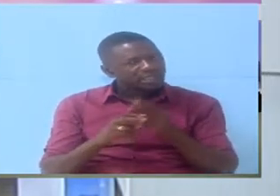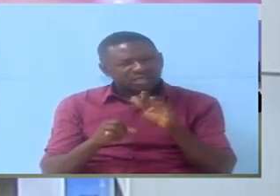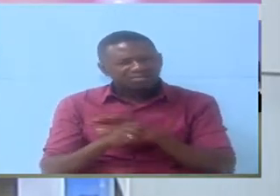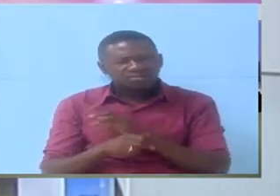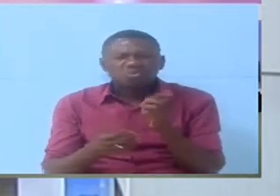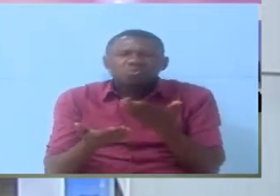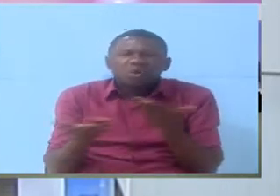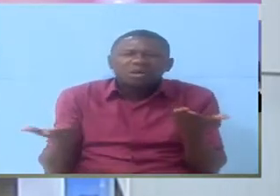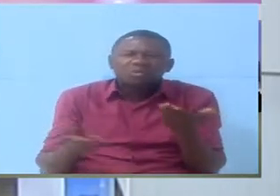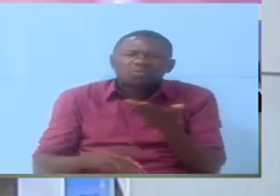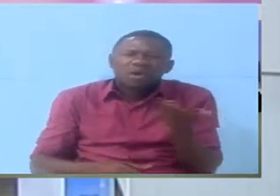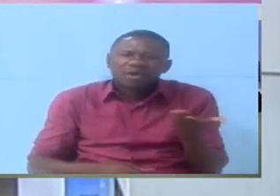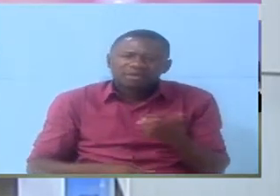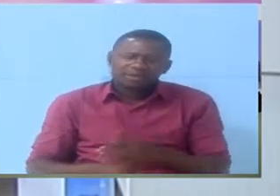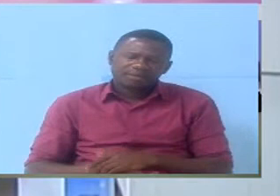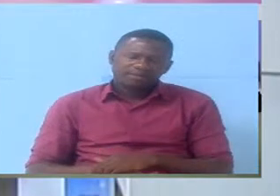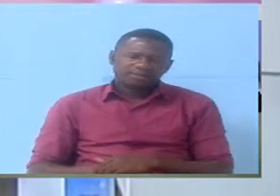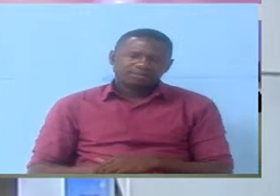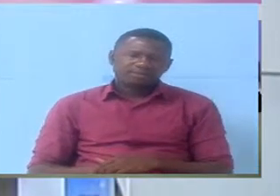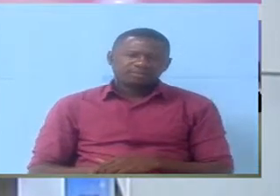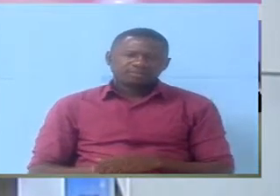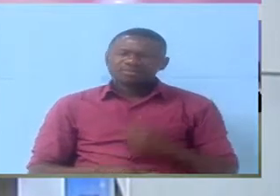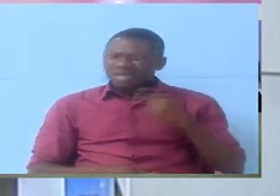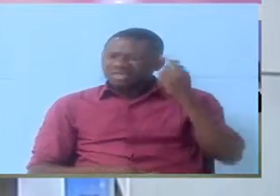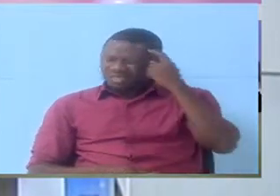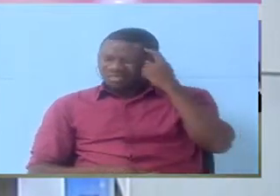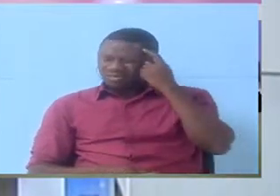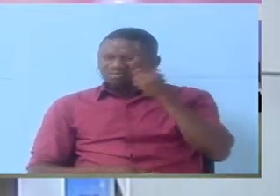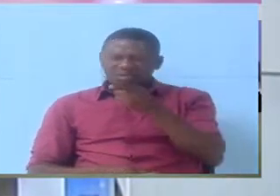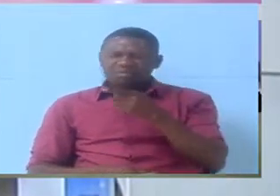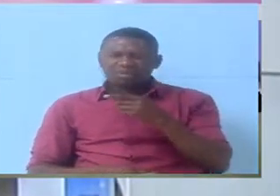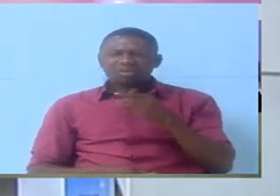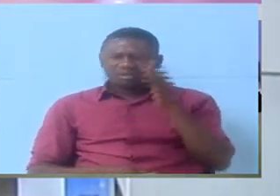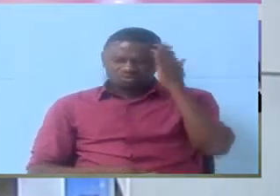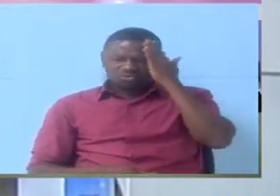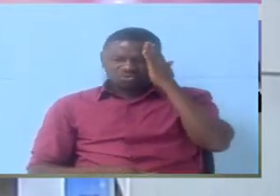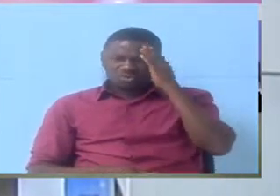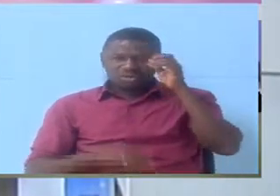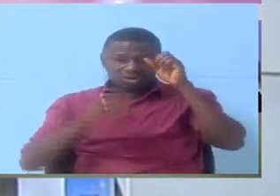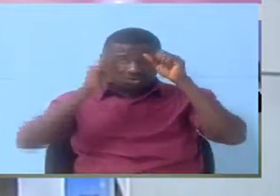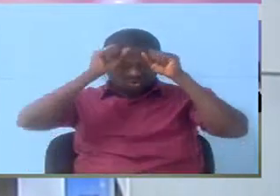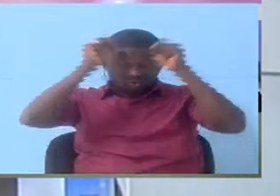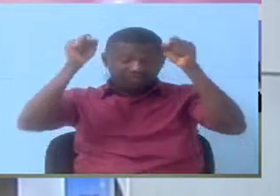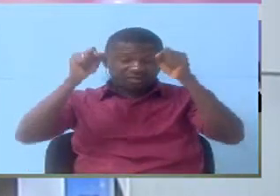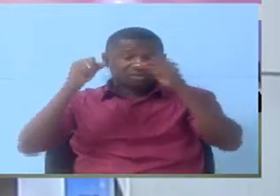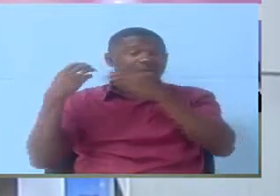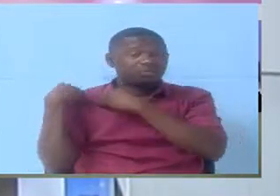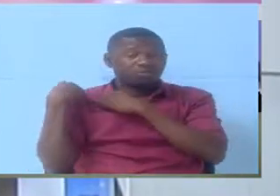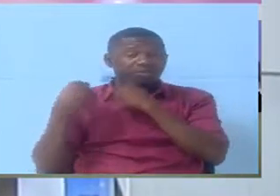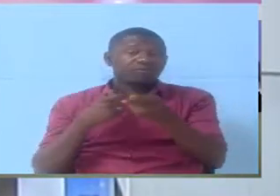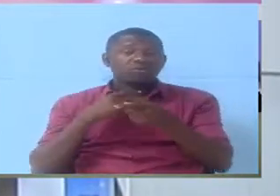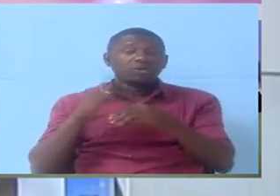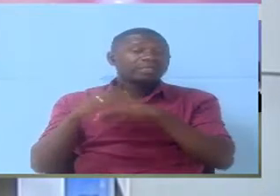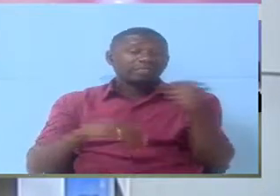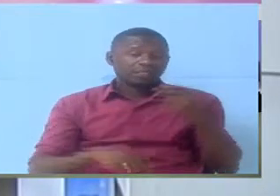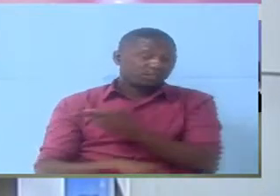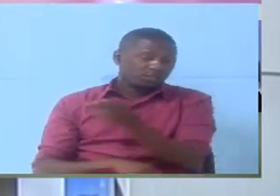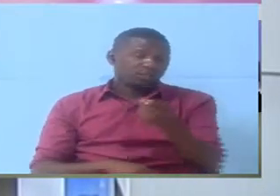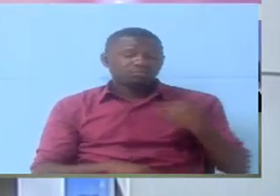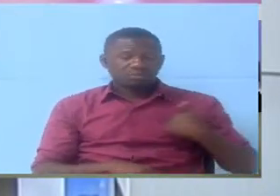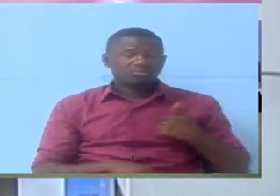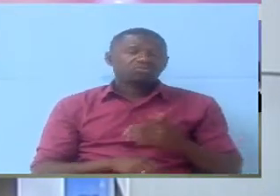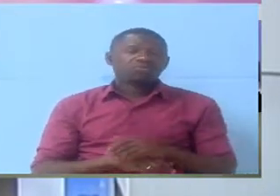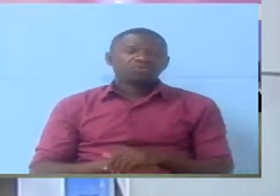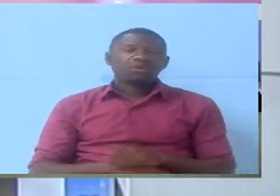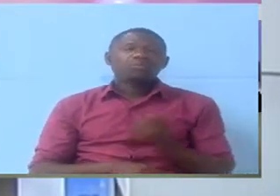leko. That the state was behind this massacre. Man sakundale ye nyimfaro ke. Because he had a lot of connections. Gatu ay chokin